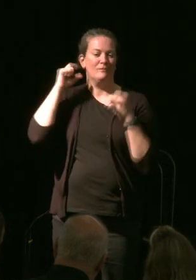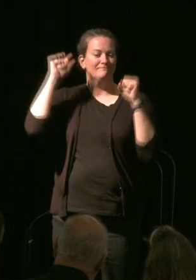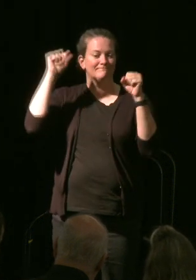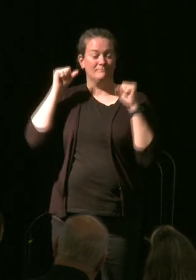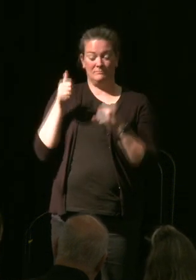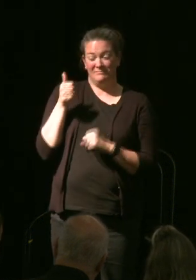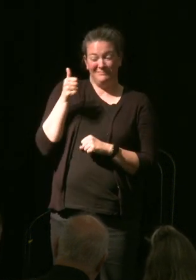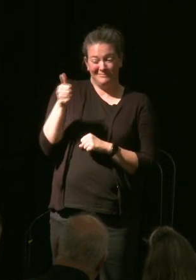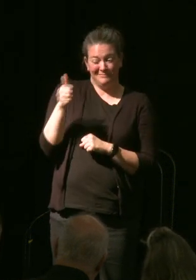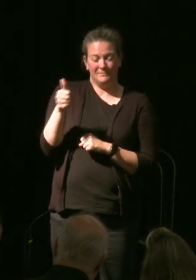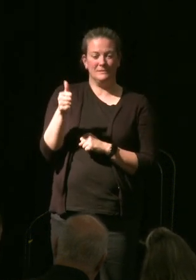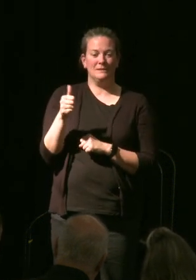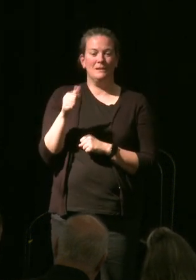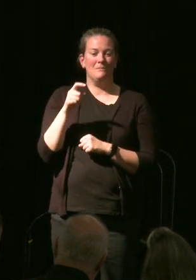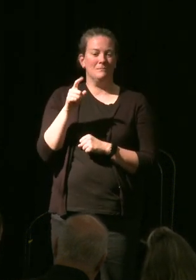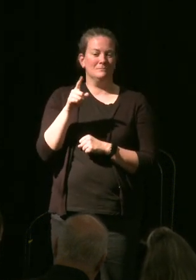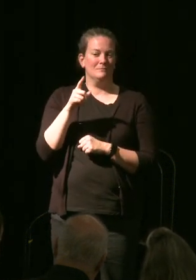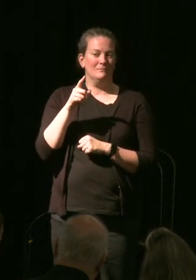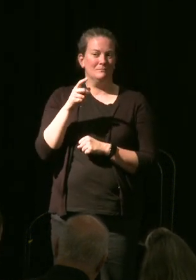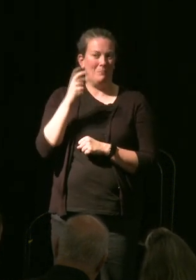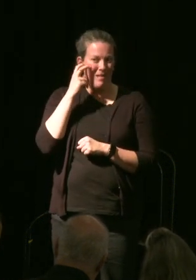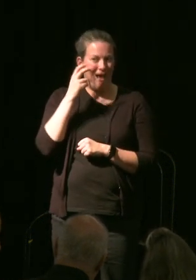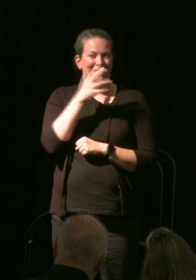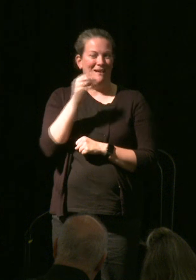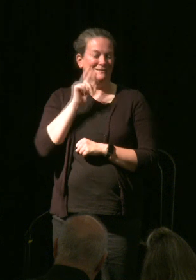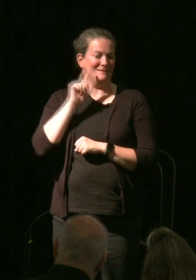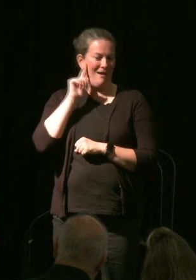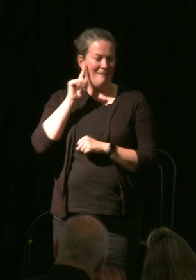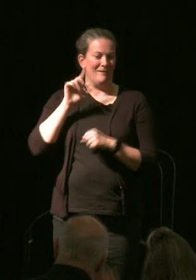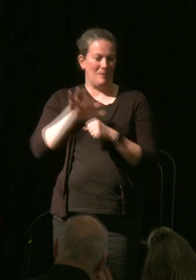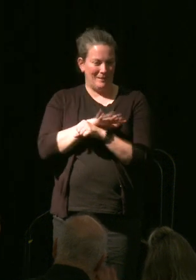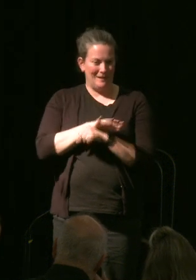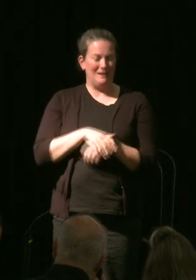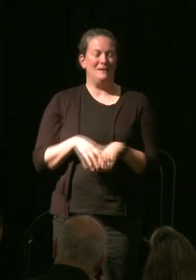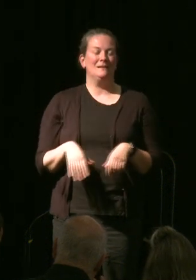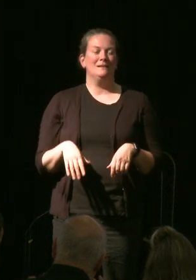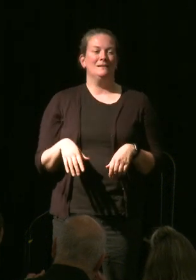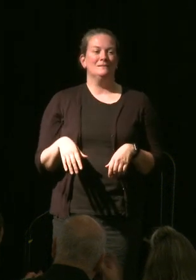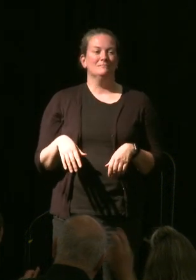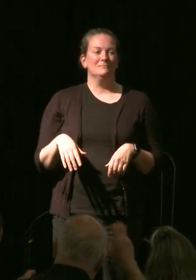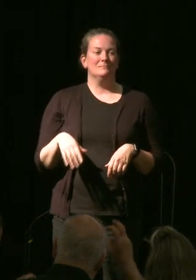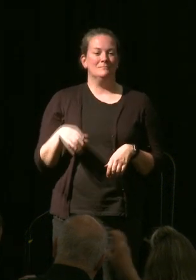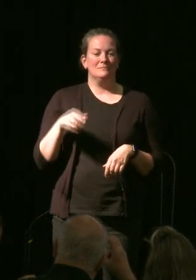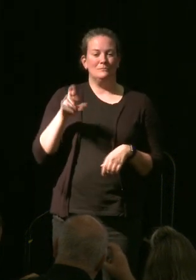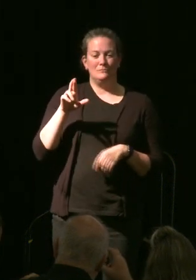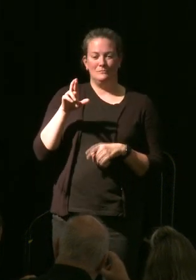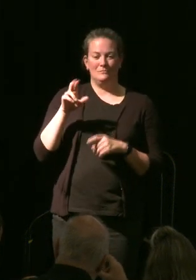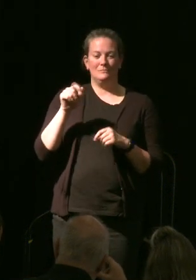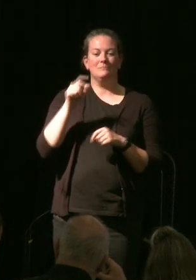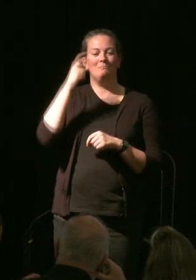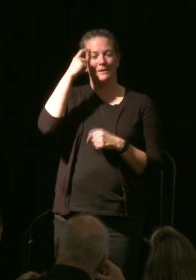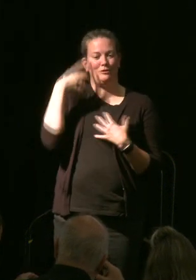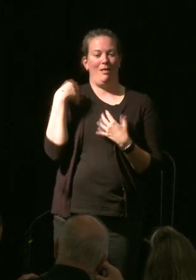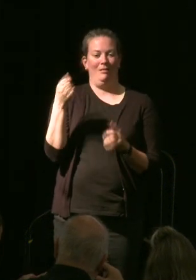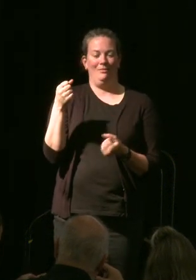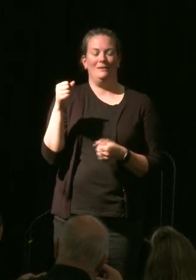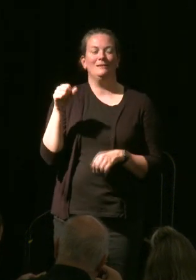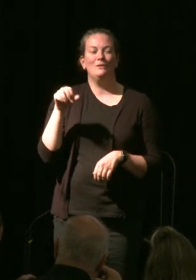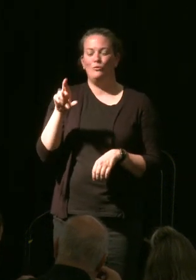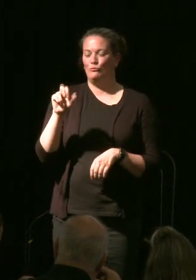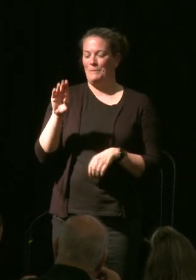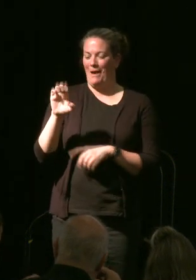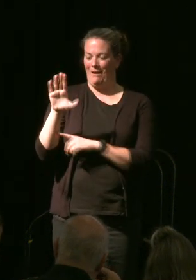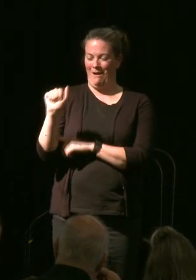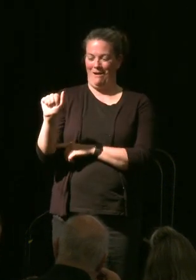is grateful for every sound, sight, and sense. Rebecca transforms personal